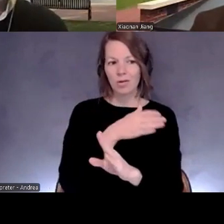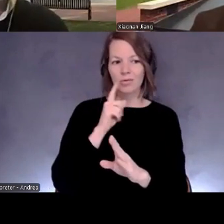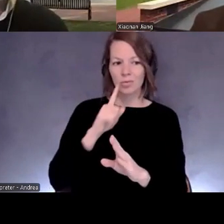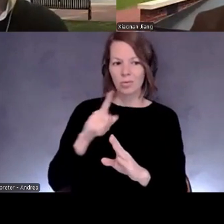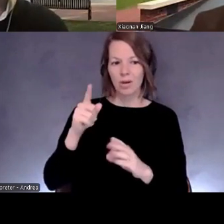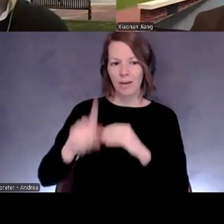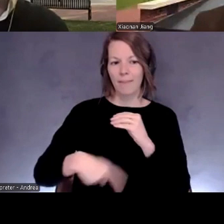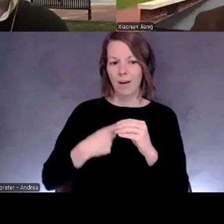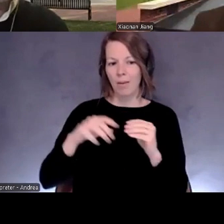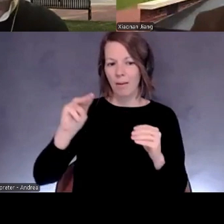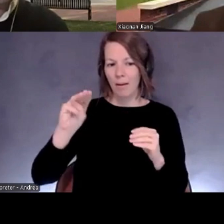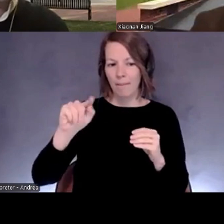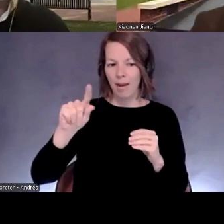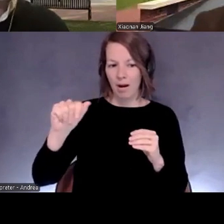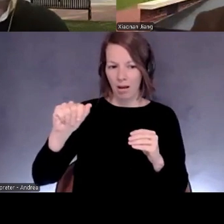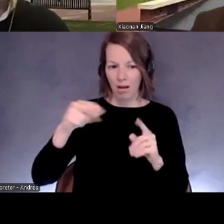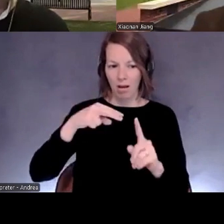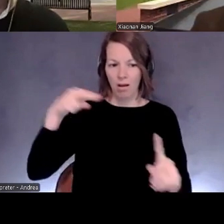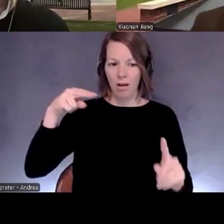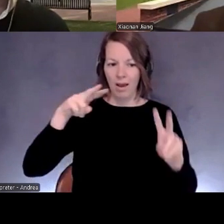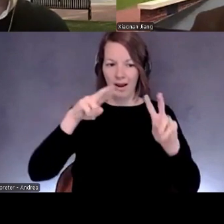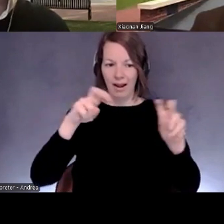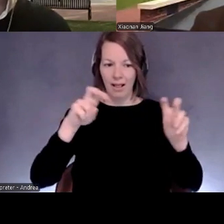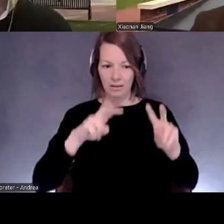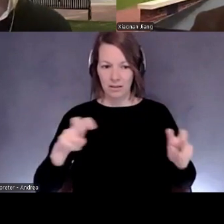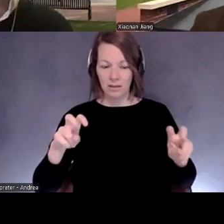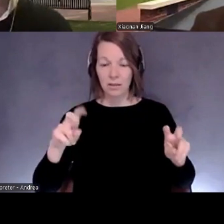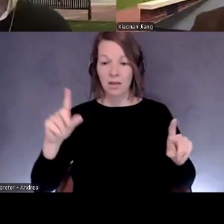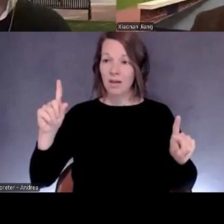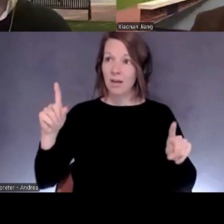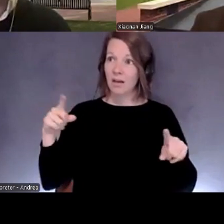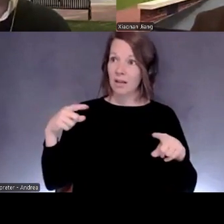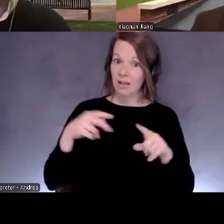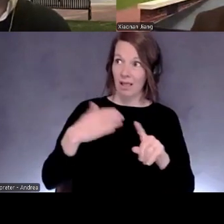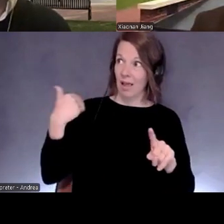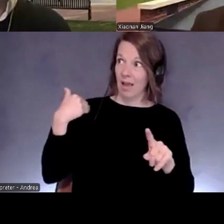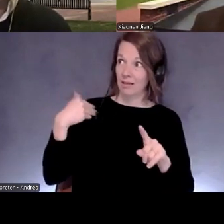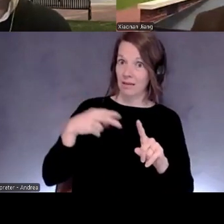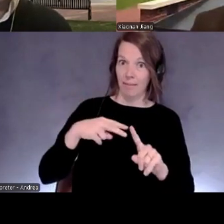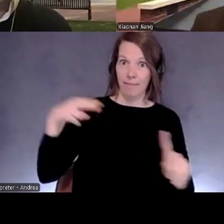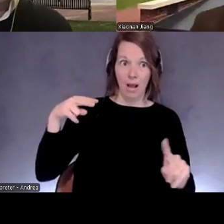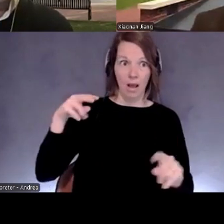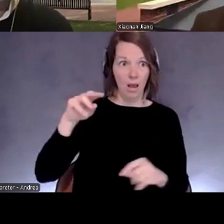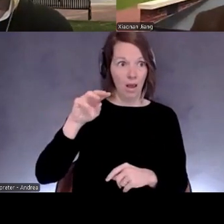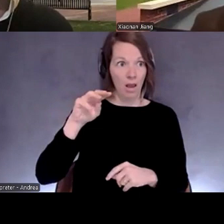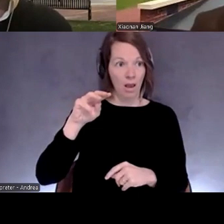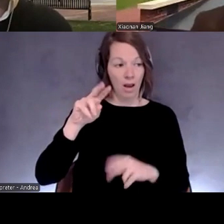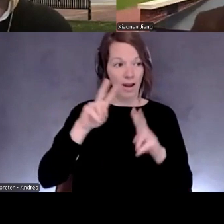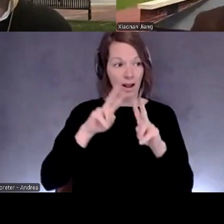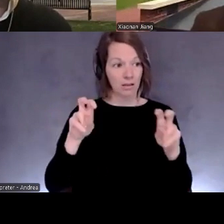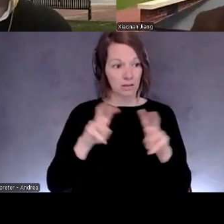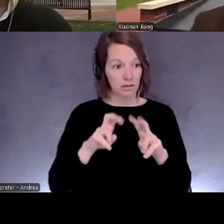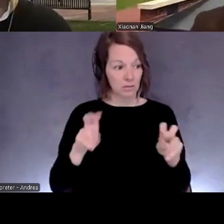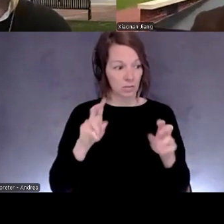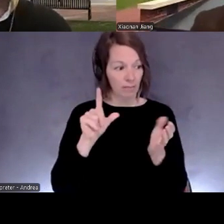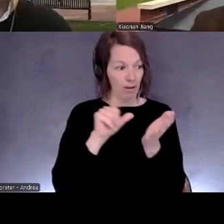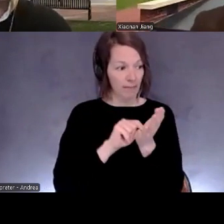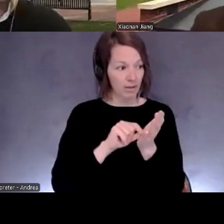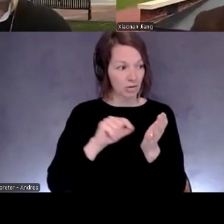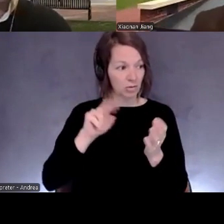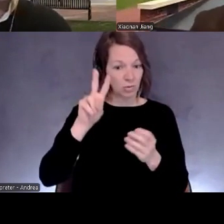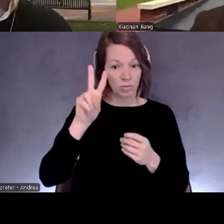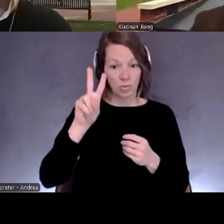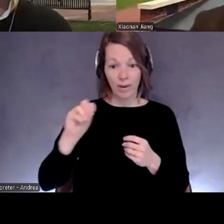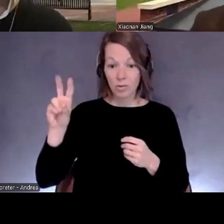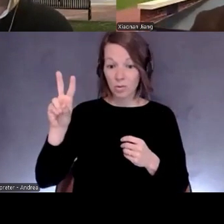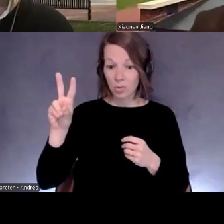about meta-analyses, and I went back to see the last meta-analysis that I could find that we published was in